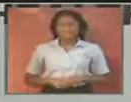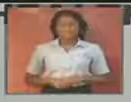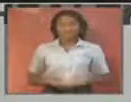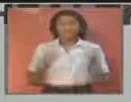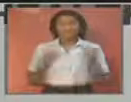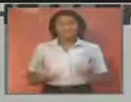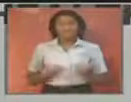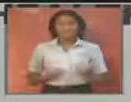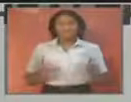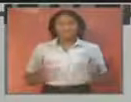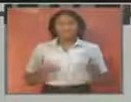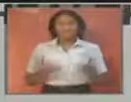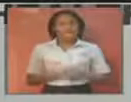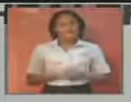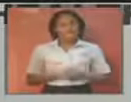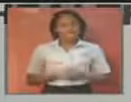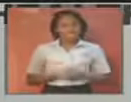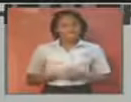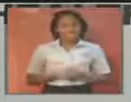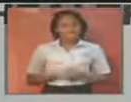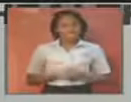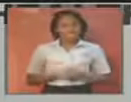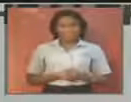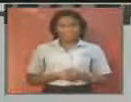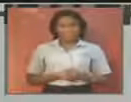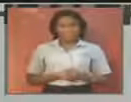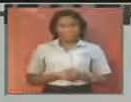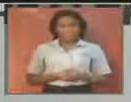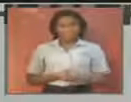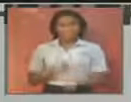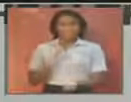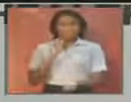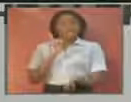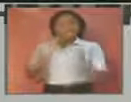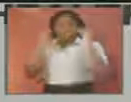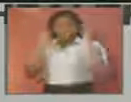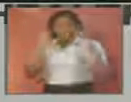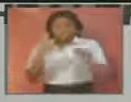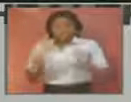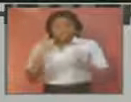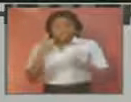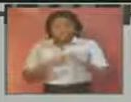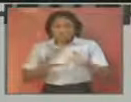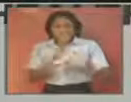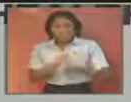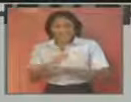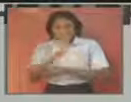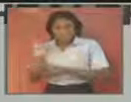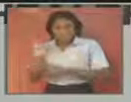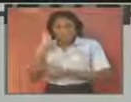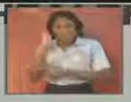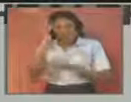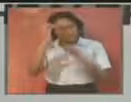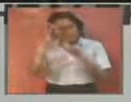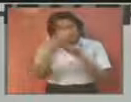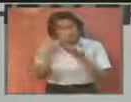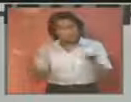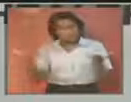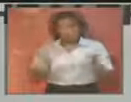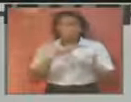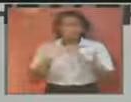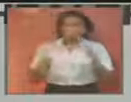to Professor Carrington. She continues to keep us up to date on developments related to variants of